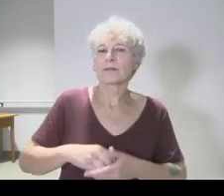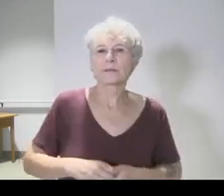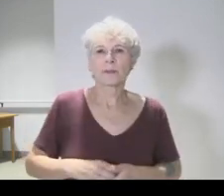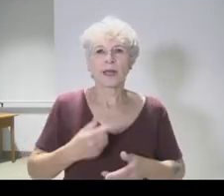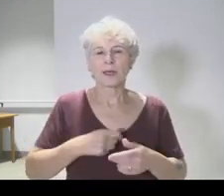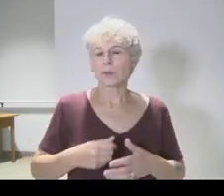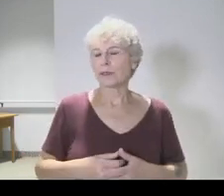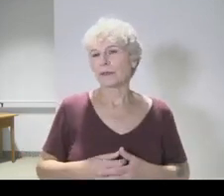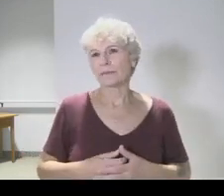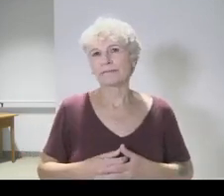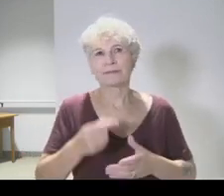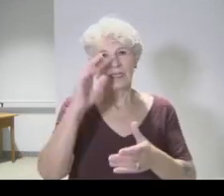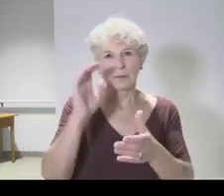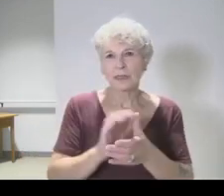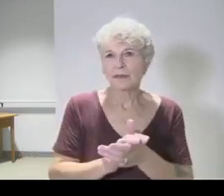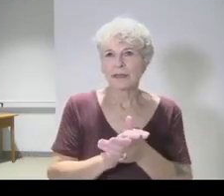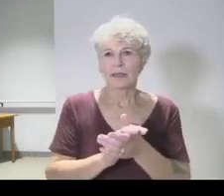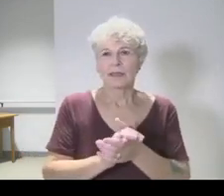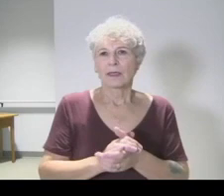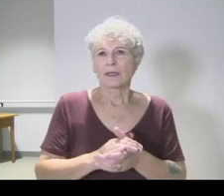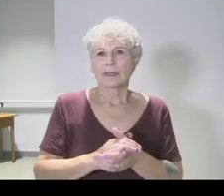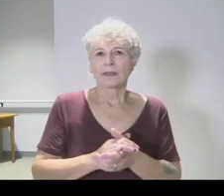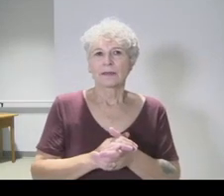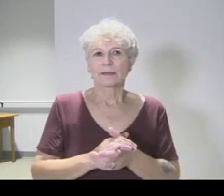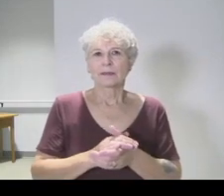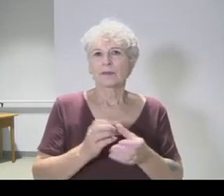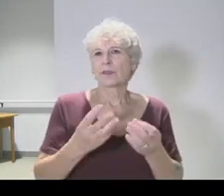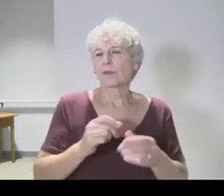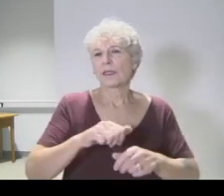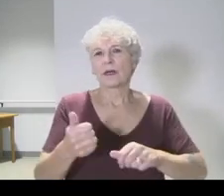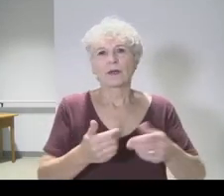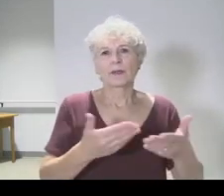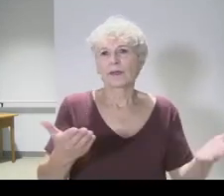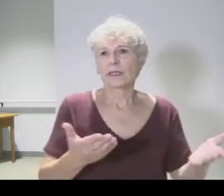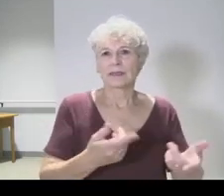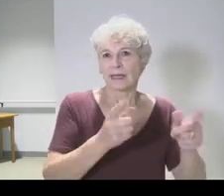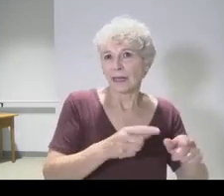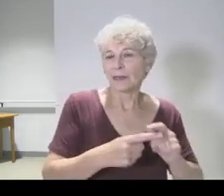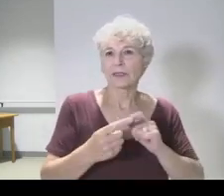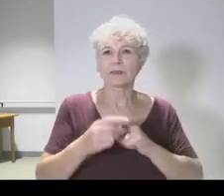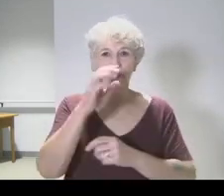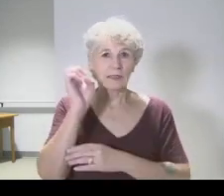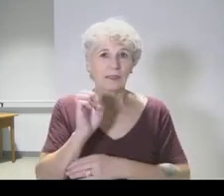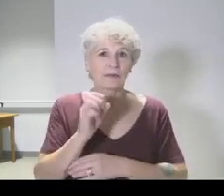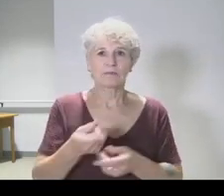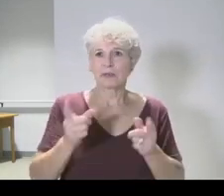we're subjected to believing whatever is thrown at us instead. This happened to Eve, and it can happen to us